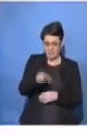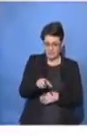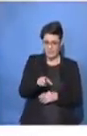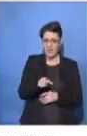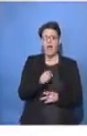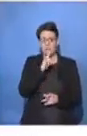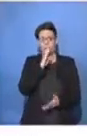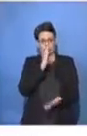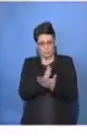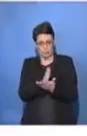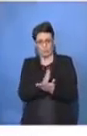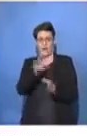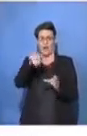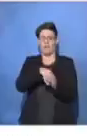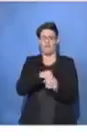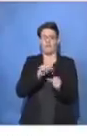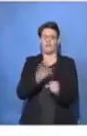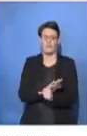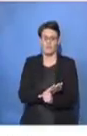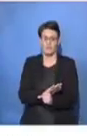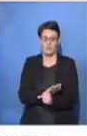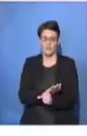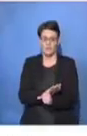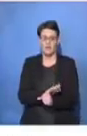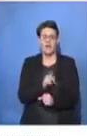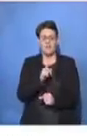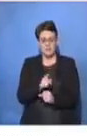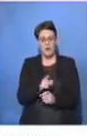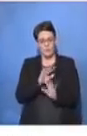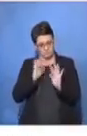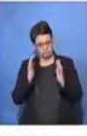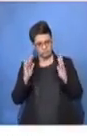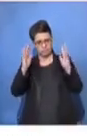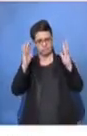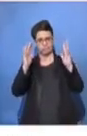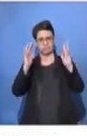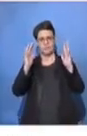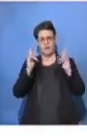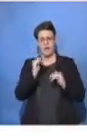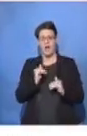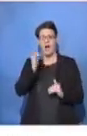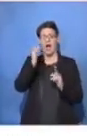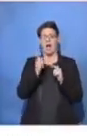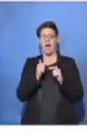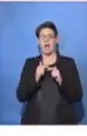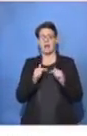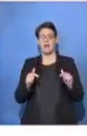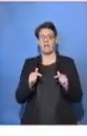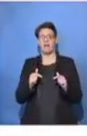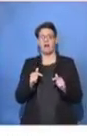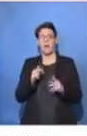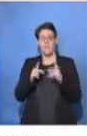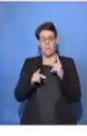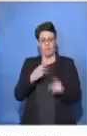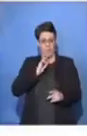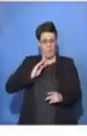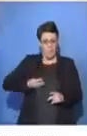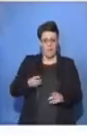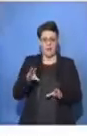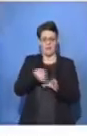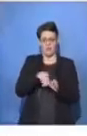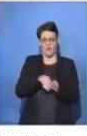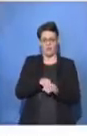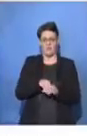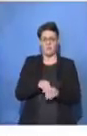are guaranteed. In this regard, the mission commends the high level participation of women, who